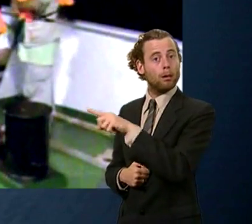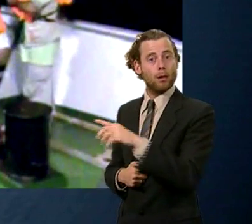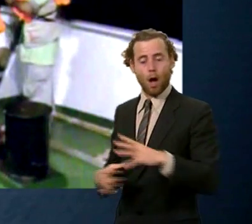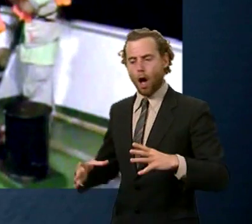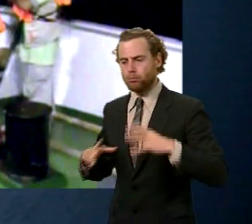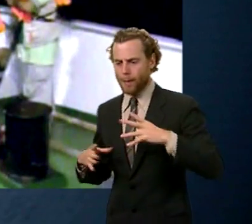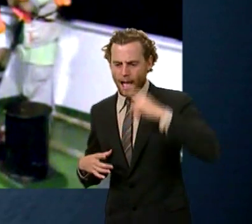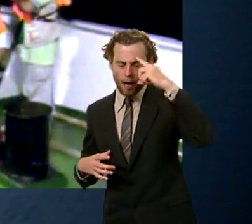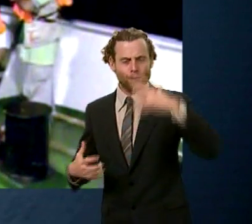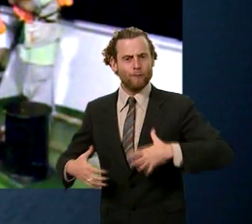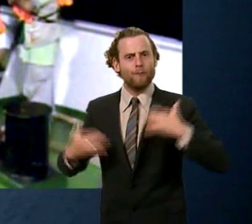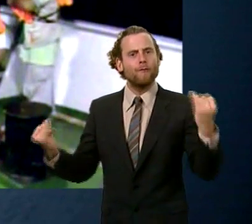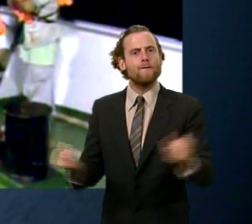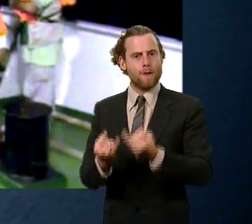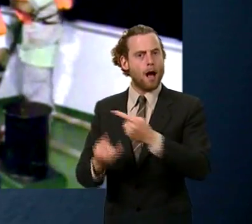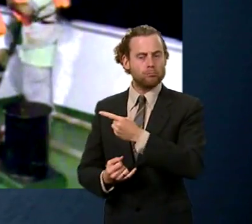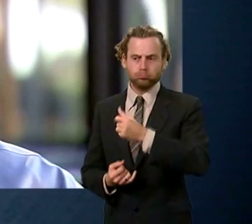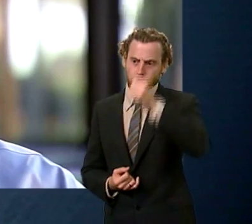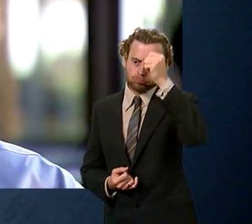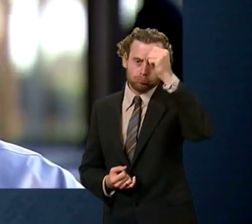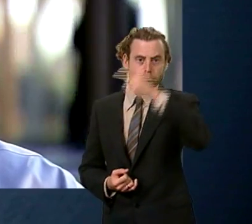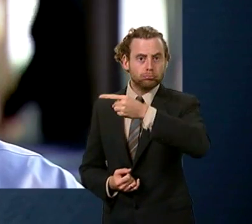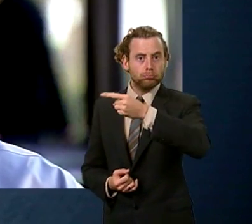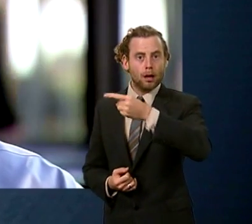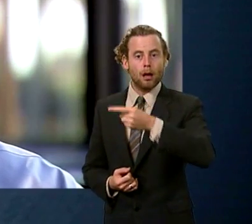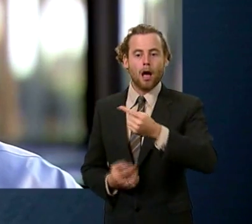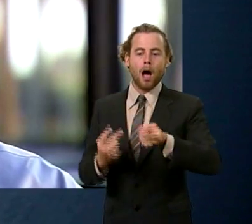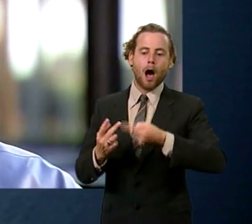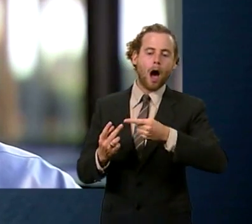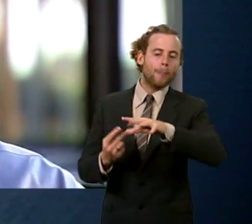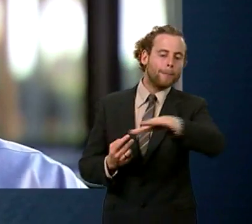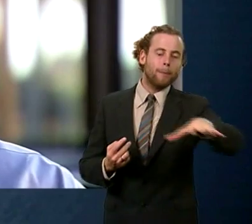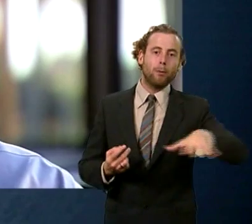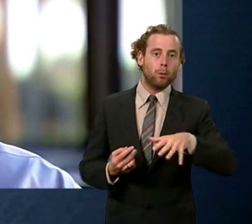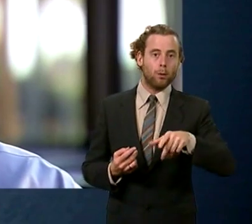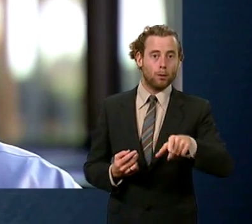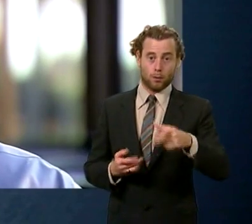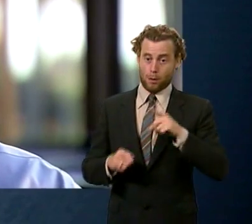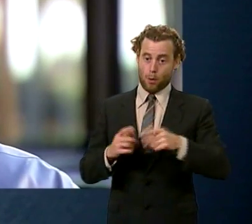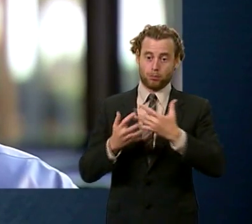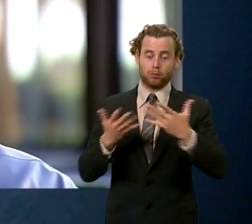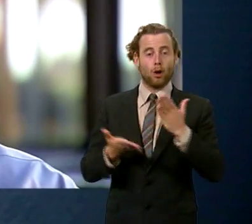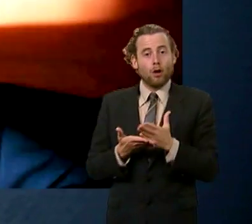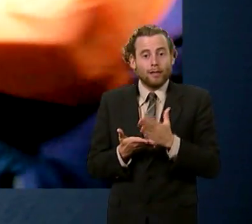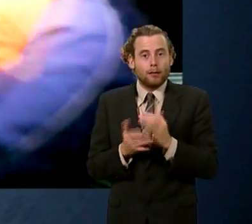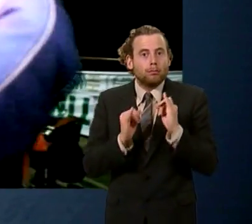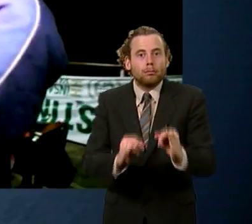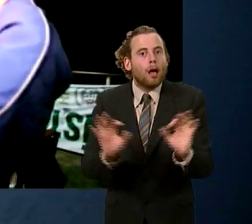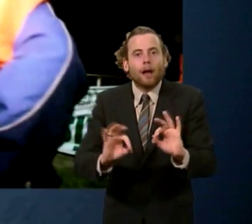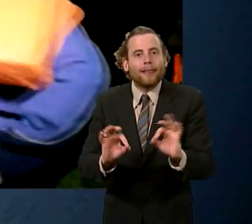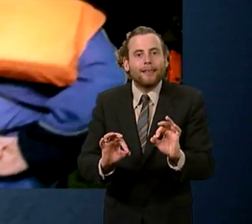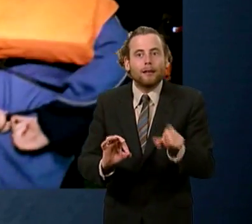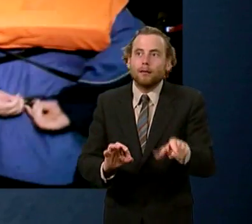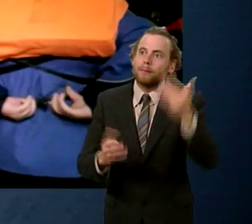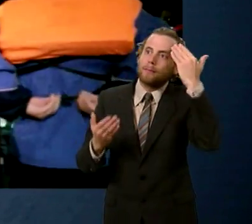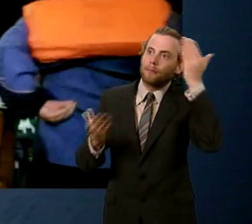kind of violence, and the rest of the people, that many of them, hundreds of them, were quite innocent people who did not